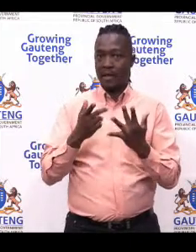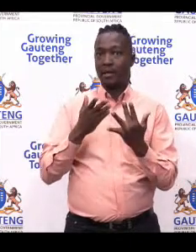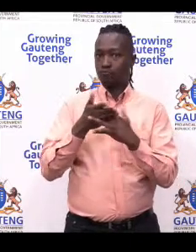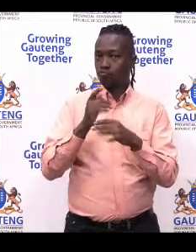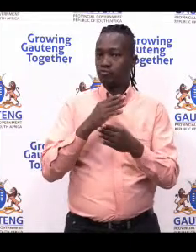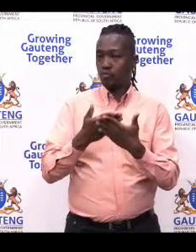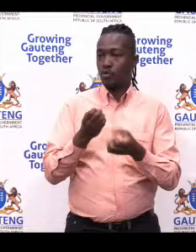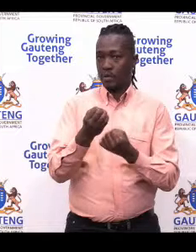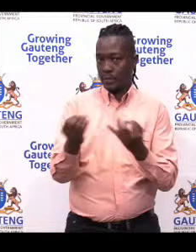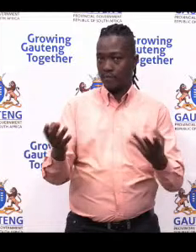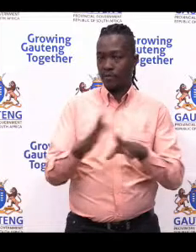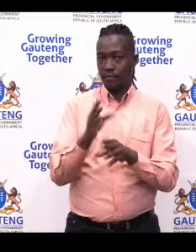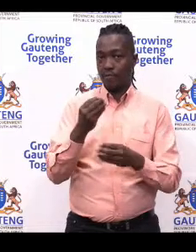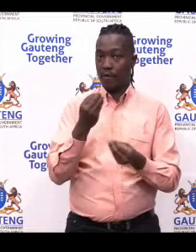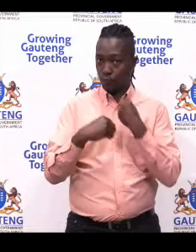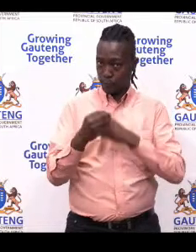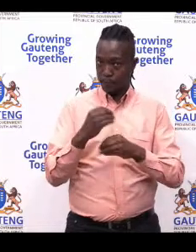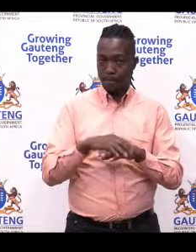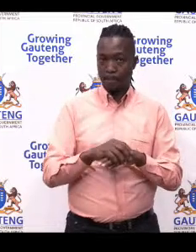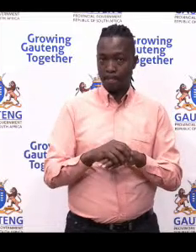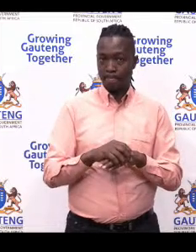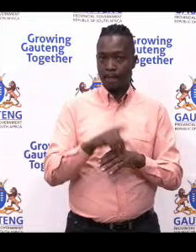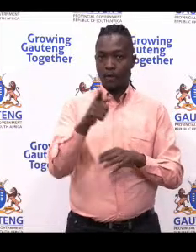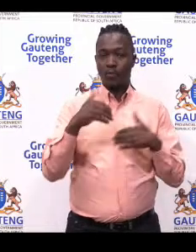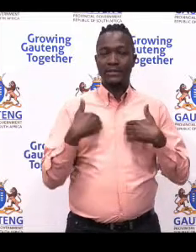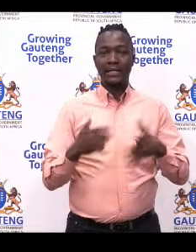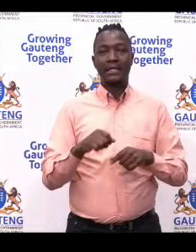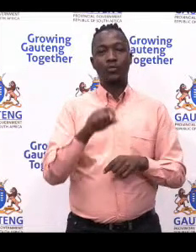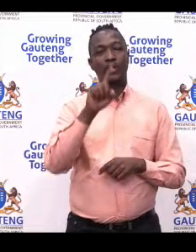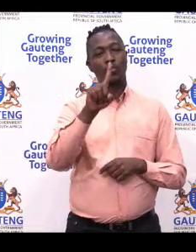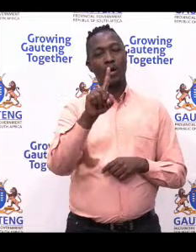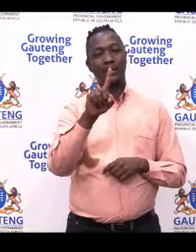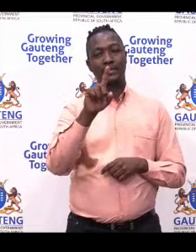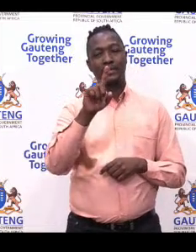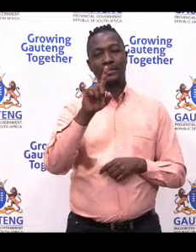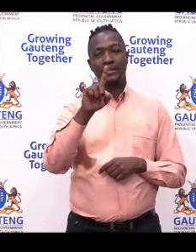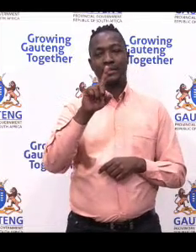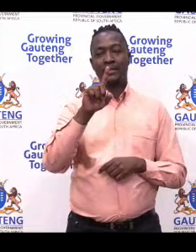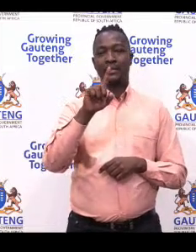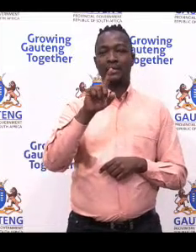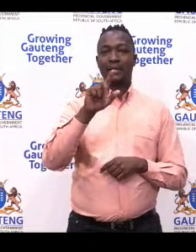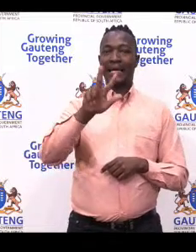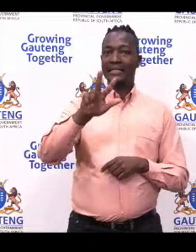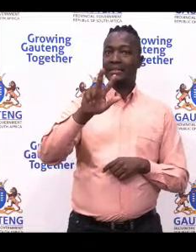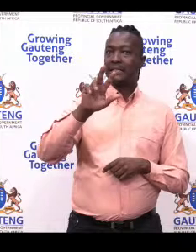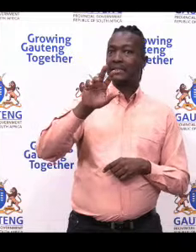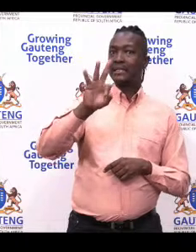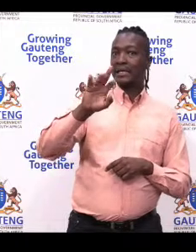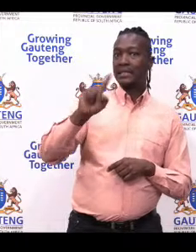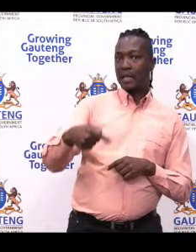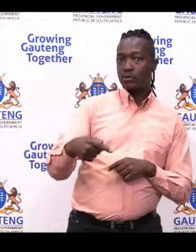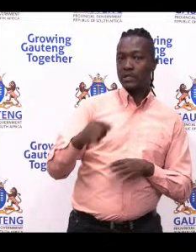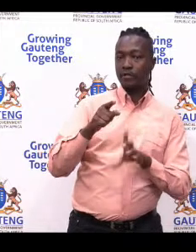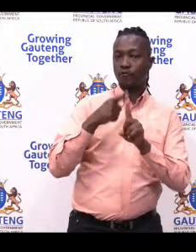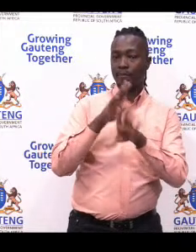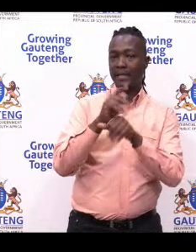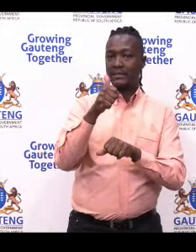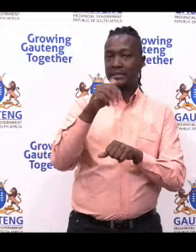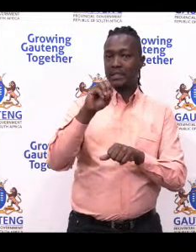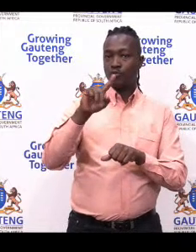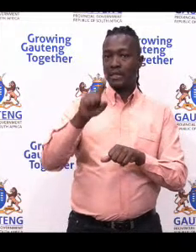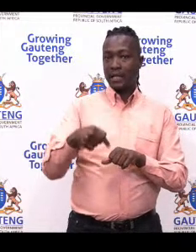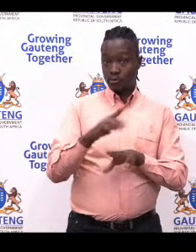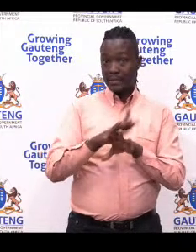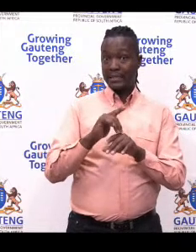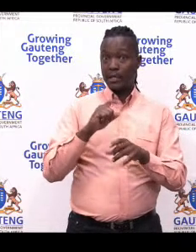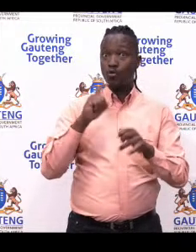the phasing in of grades, we started with 183,000 of the 600,000 that were qualifying.